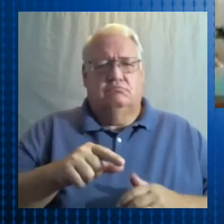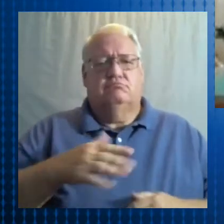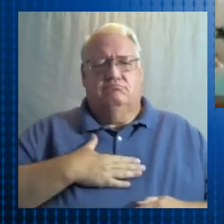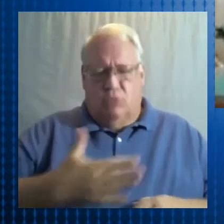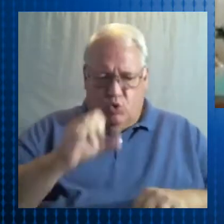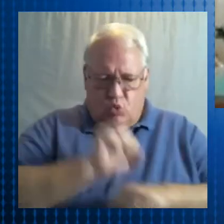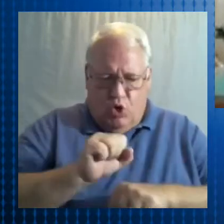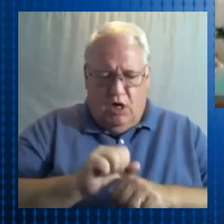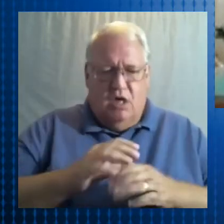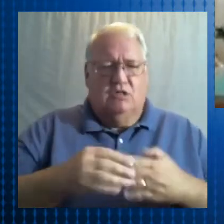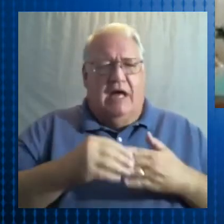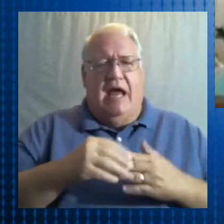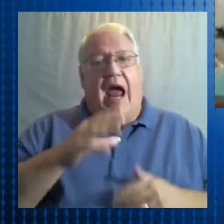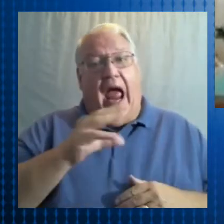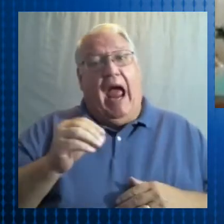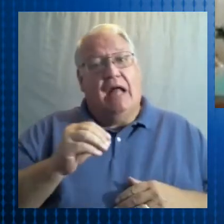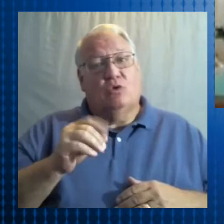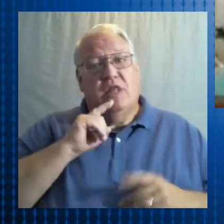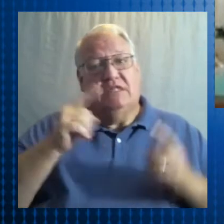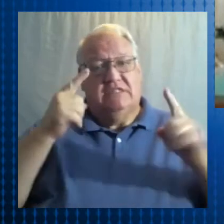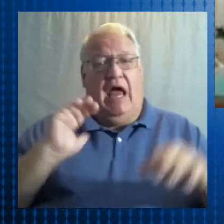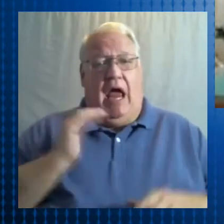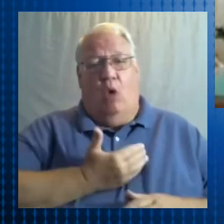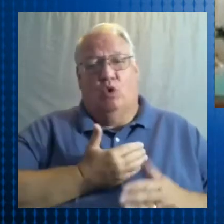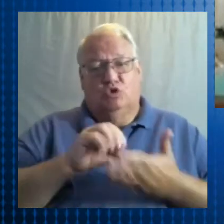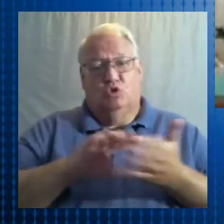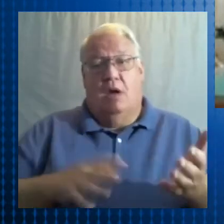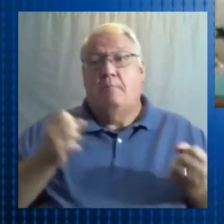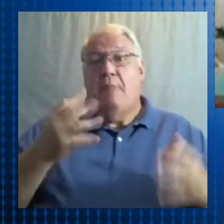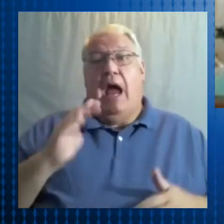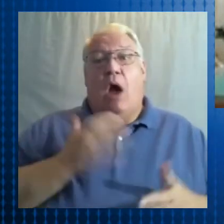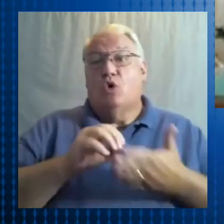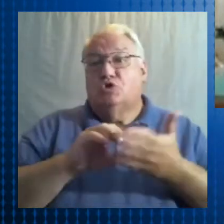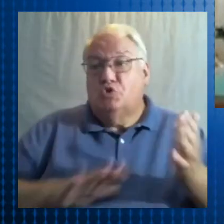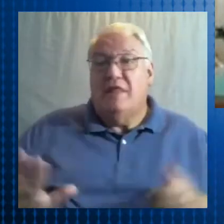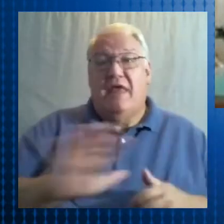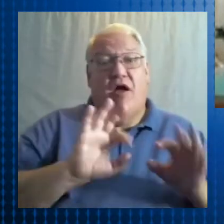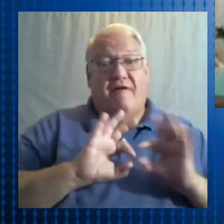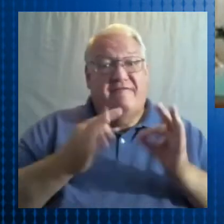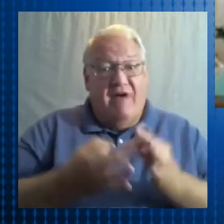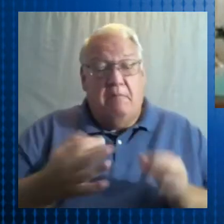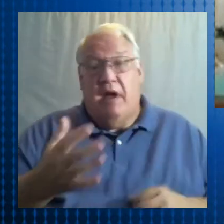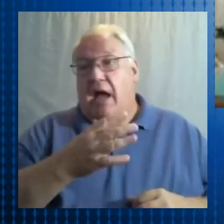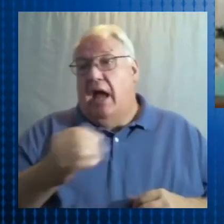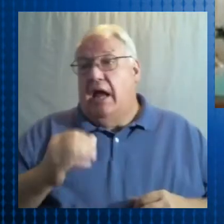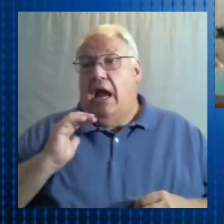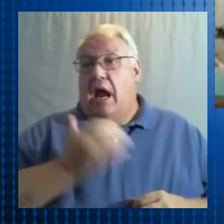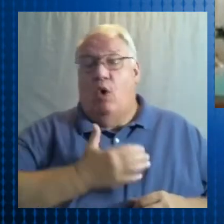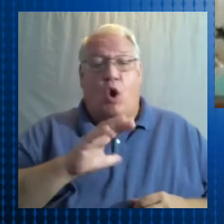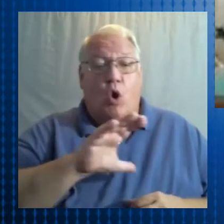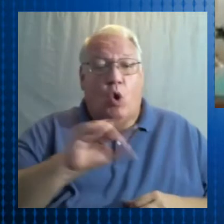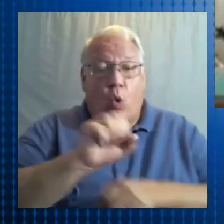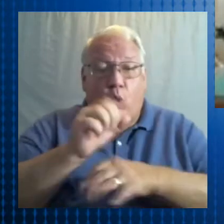scholars. It is also true that many of our scholars and their family members, as well as our own colleagues and